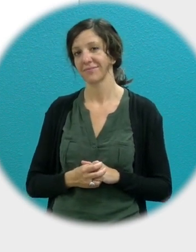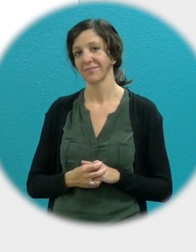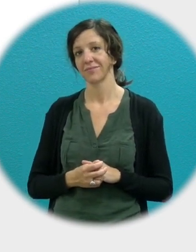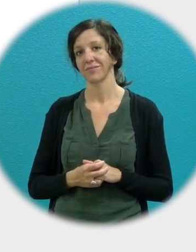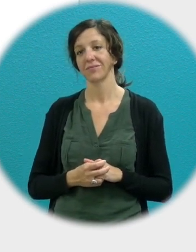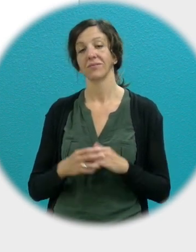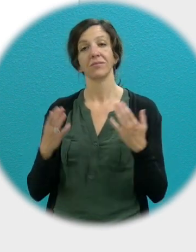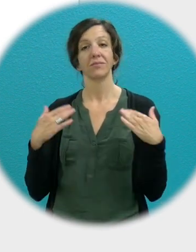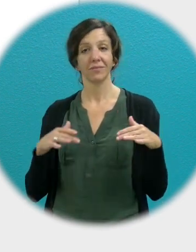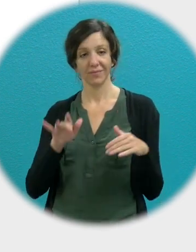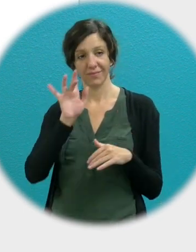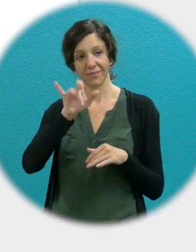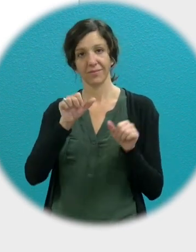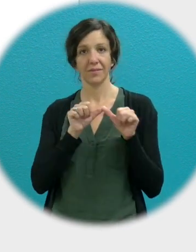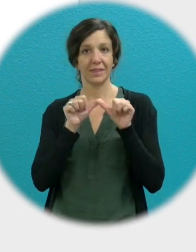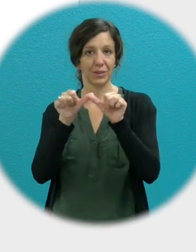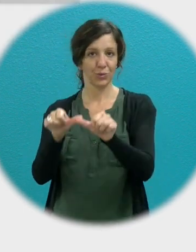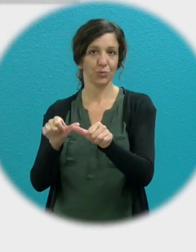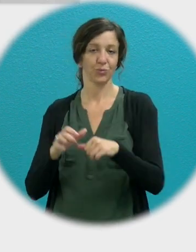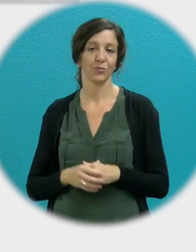And you will hit continue.